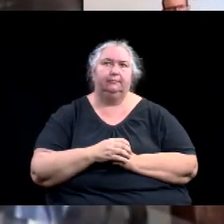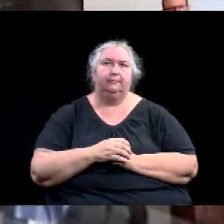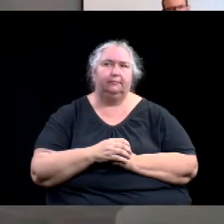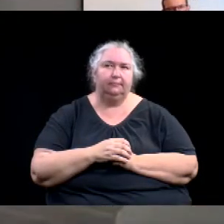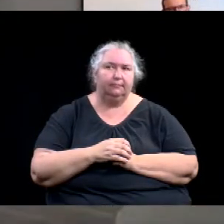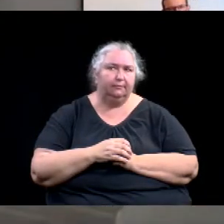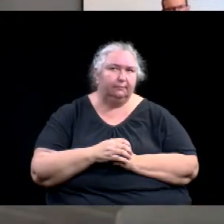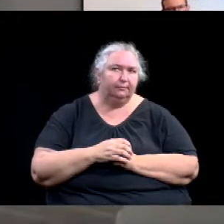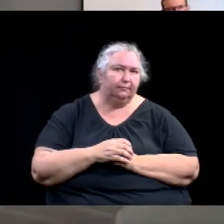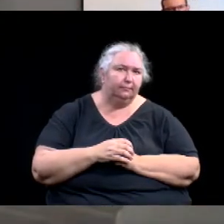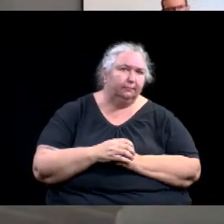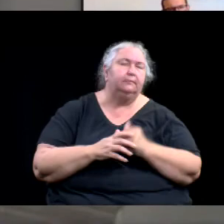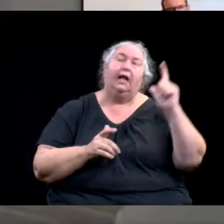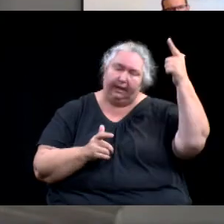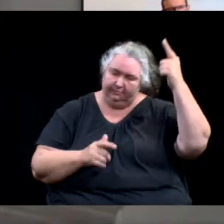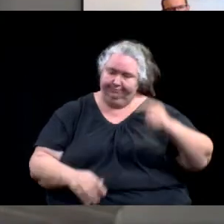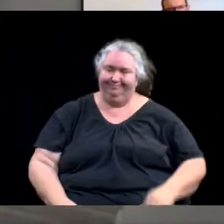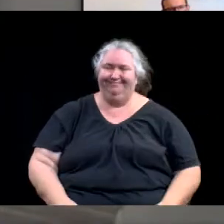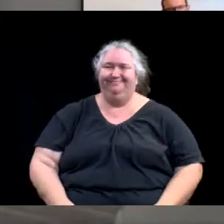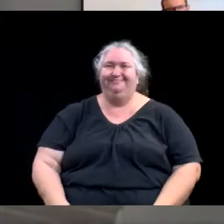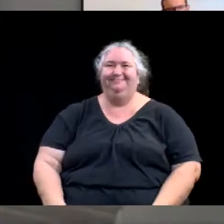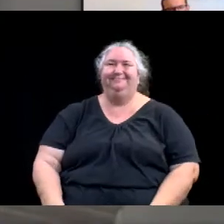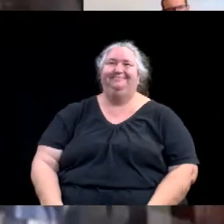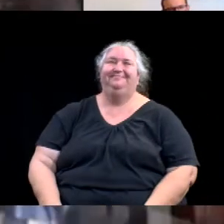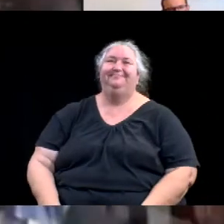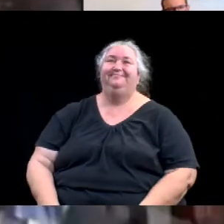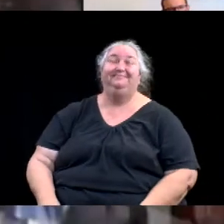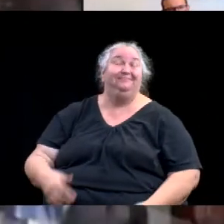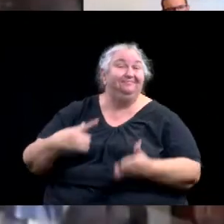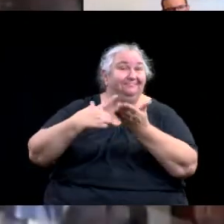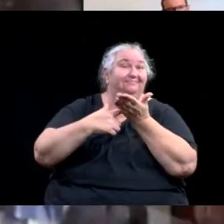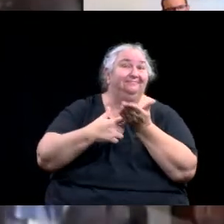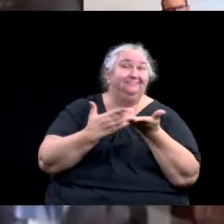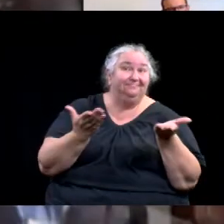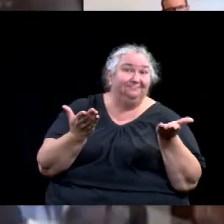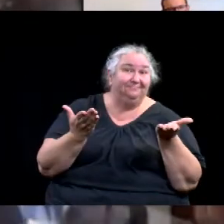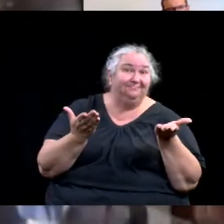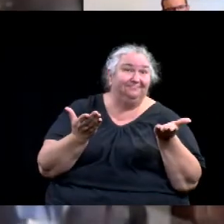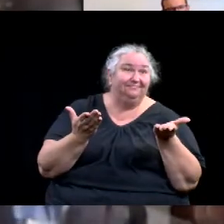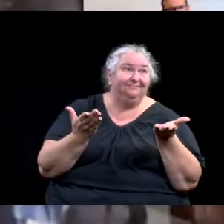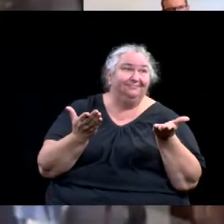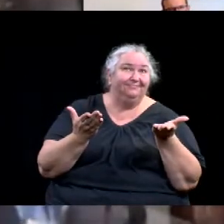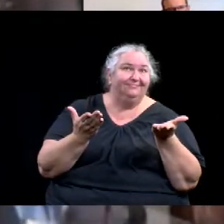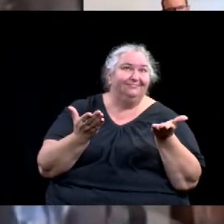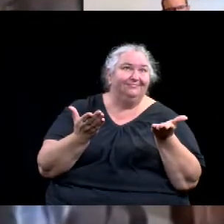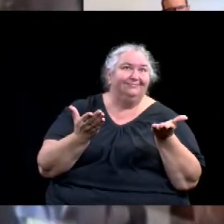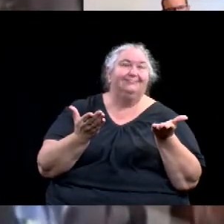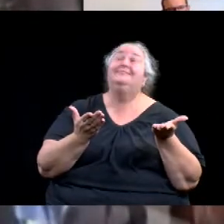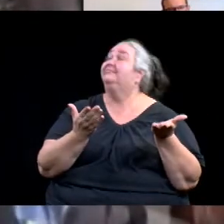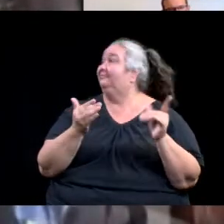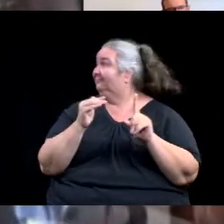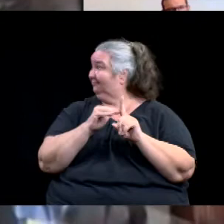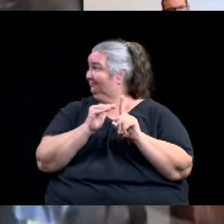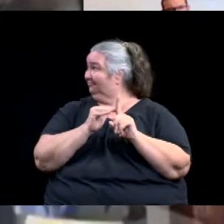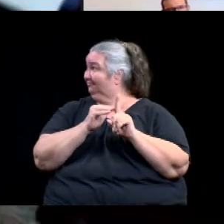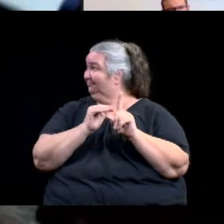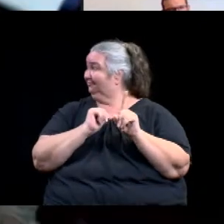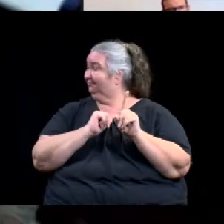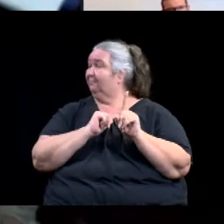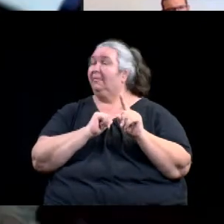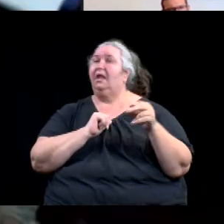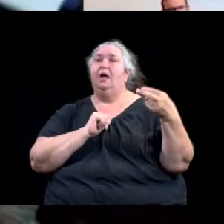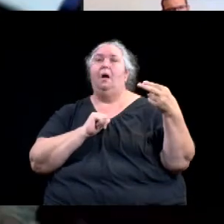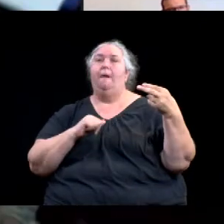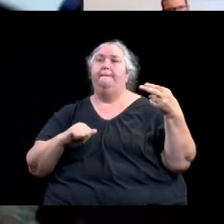Please poll the council. Holmes? Aye. Fairfield? Yes. Sabido?